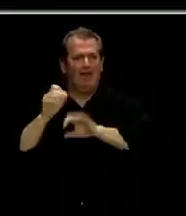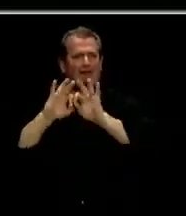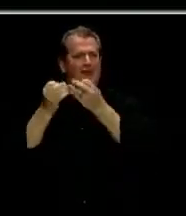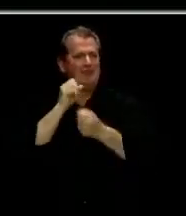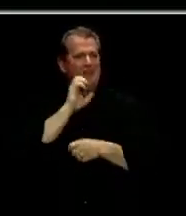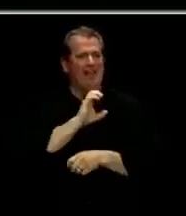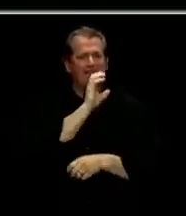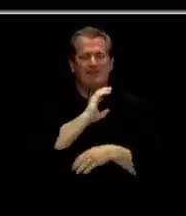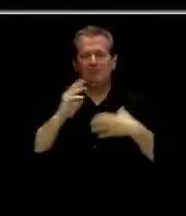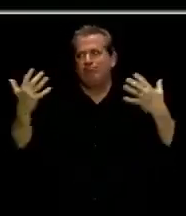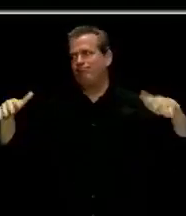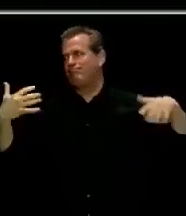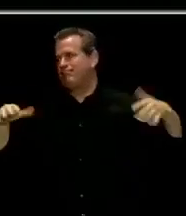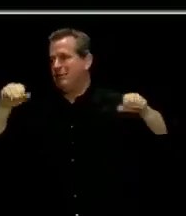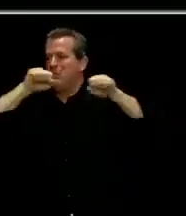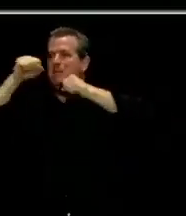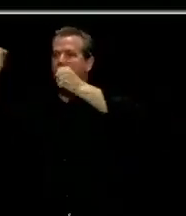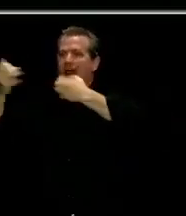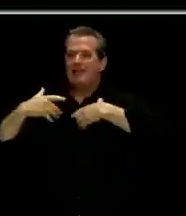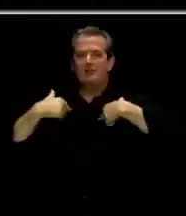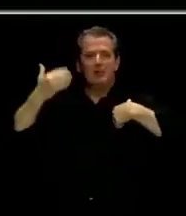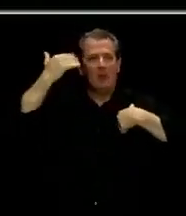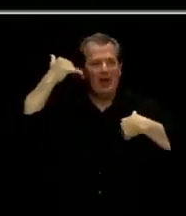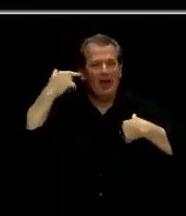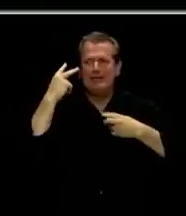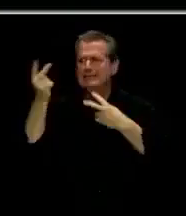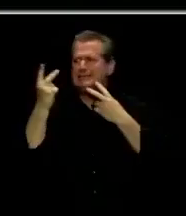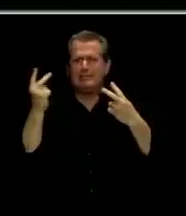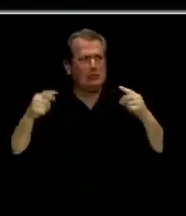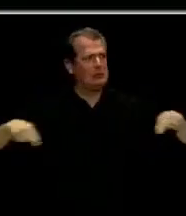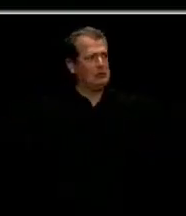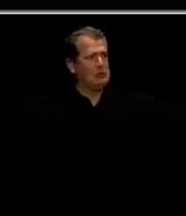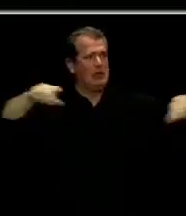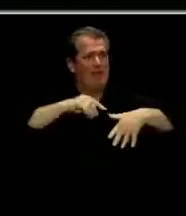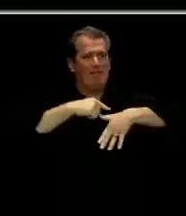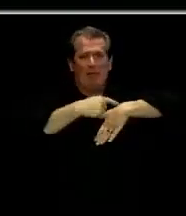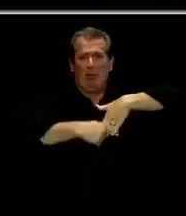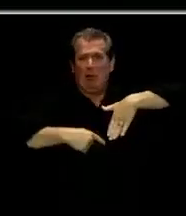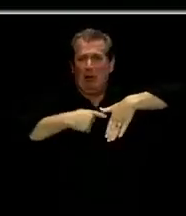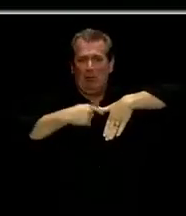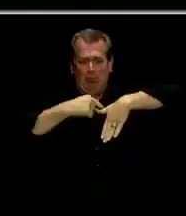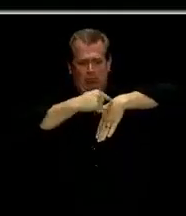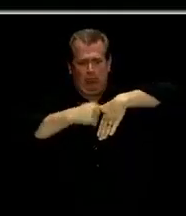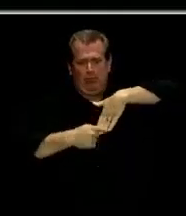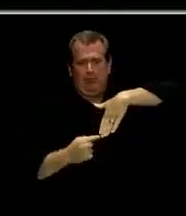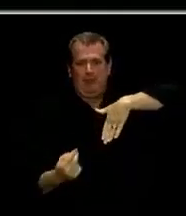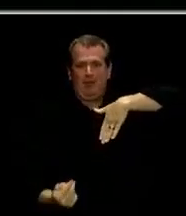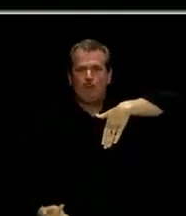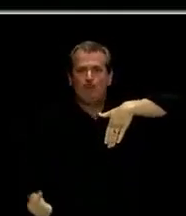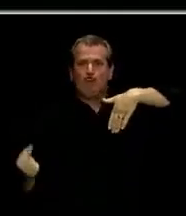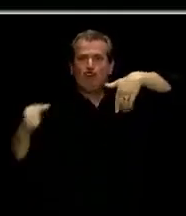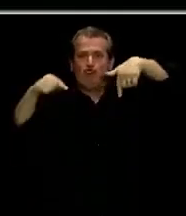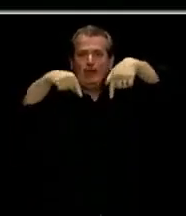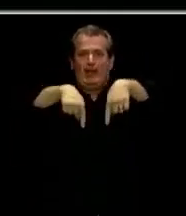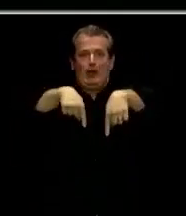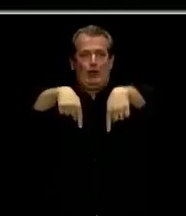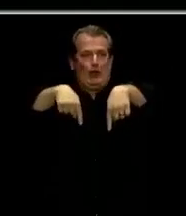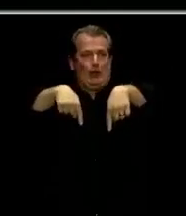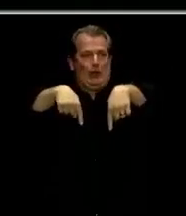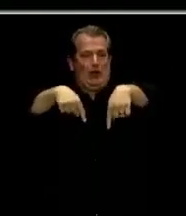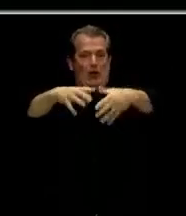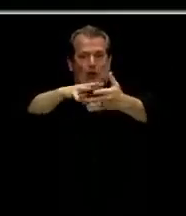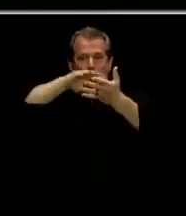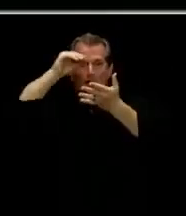Café. What a blessing to see each and every one of you come from all over the state to be here to learn, to grow, and to see all